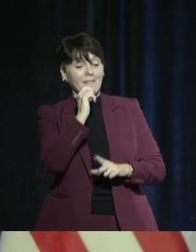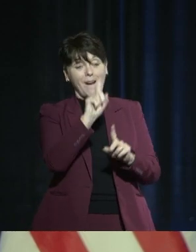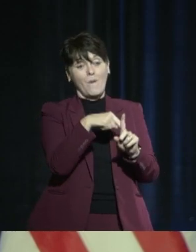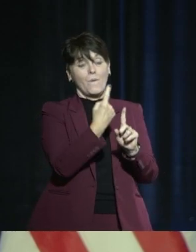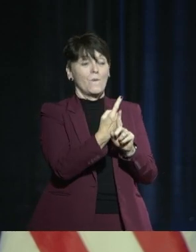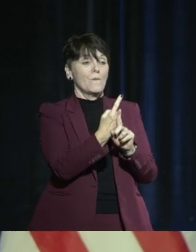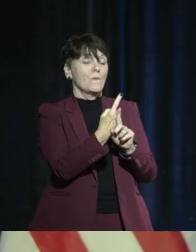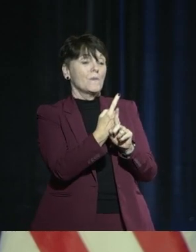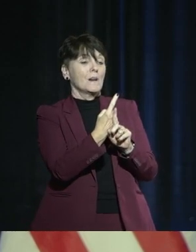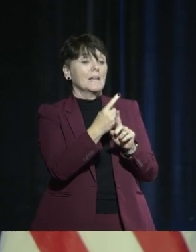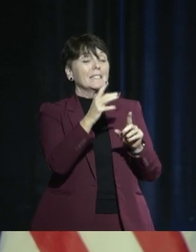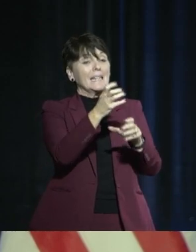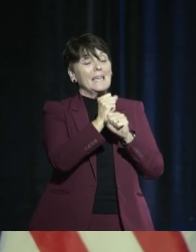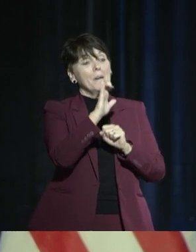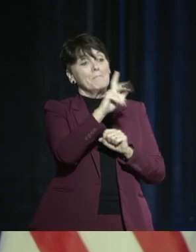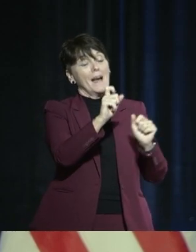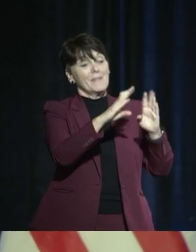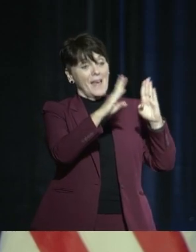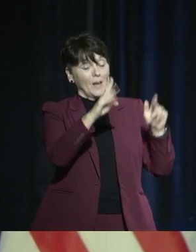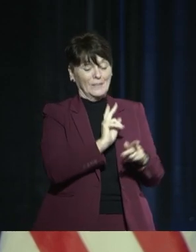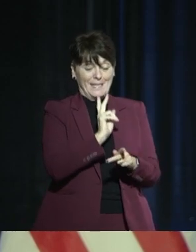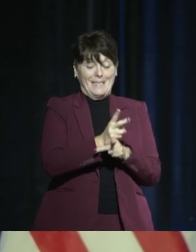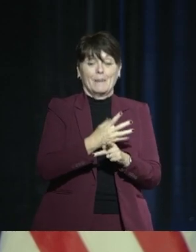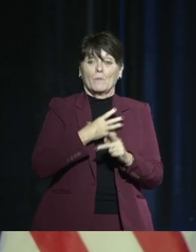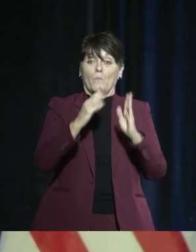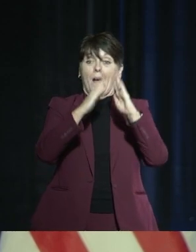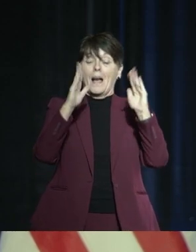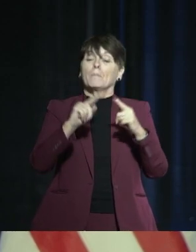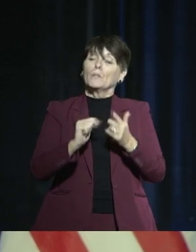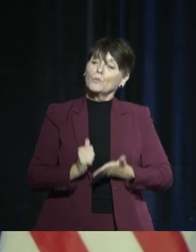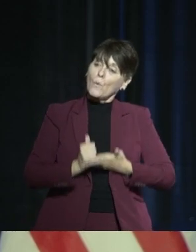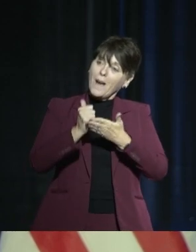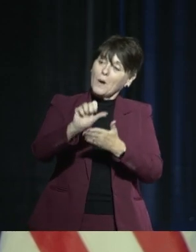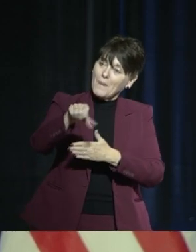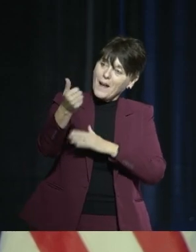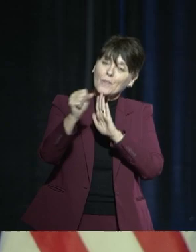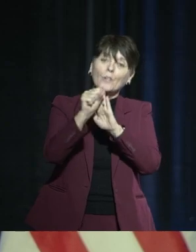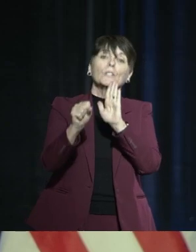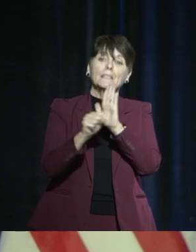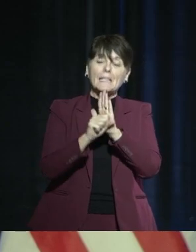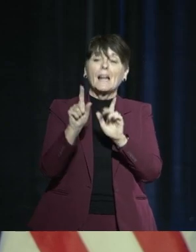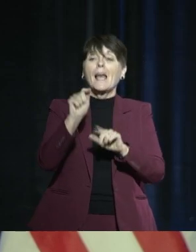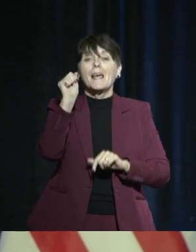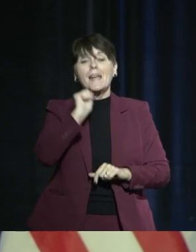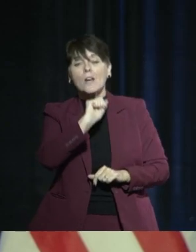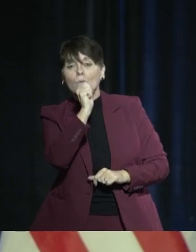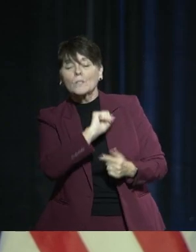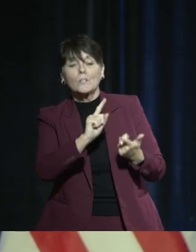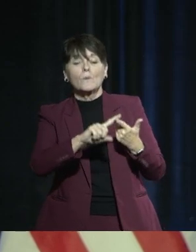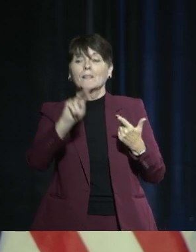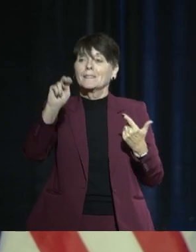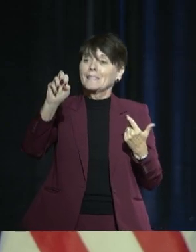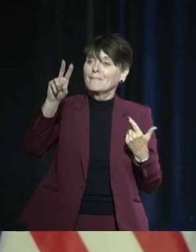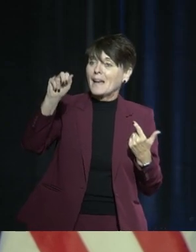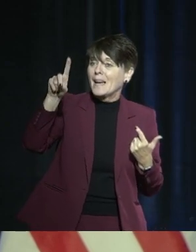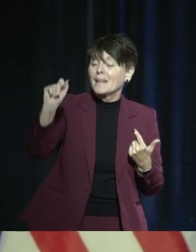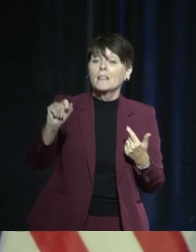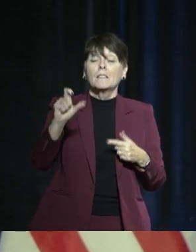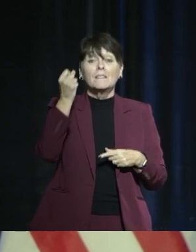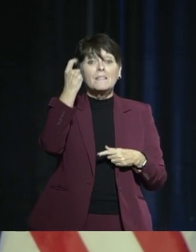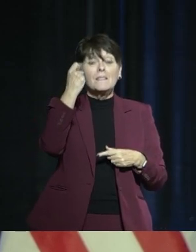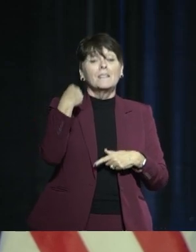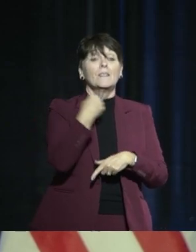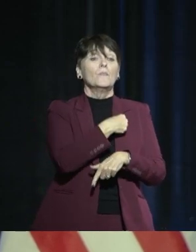to take back the House, to keep the White House, but to help other states like Arizona, like Nevada. Now, we